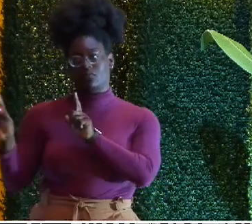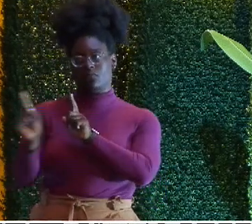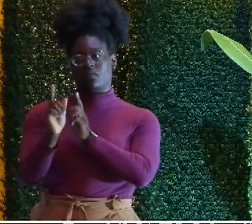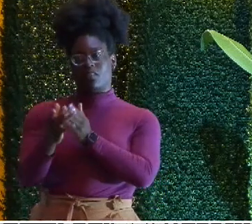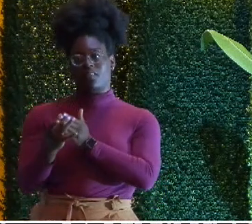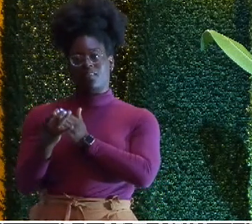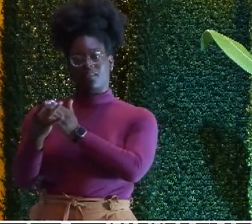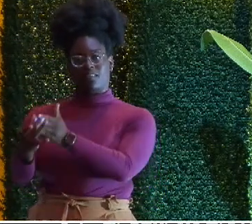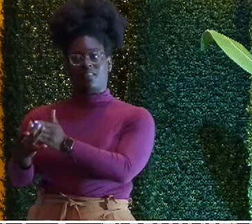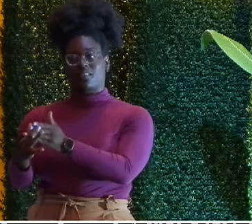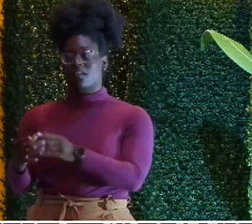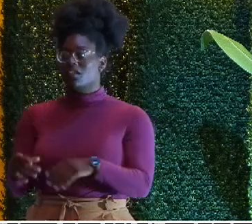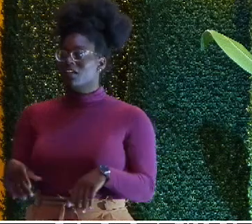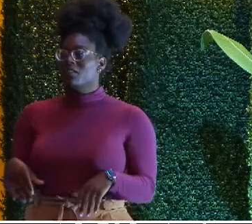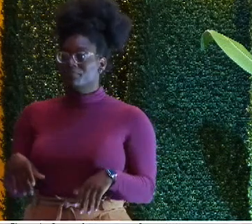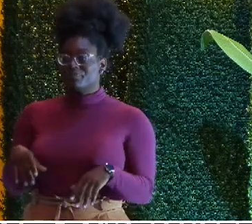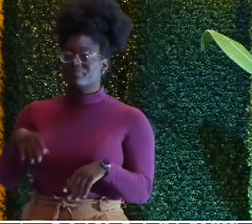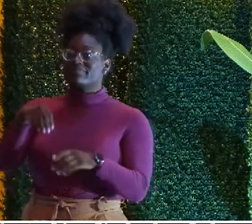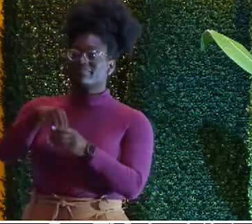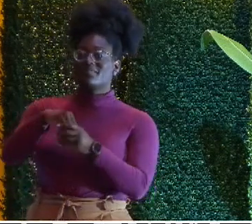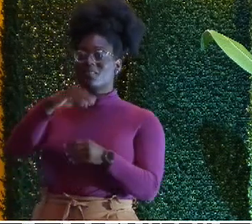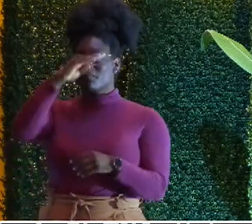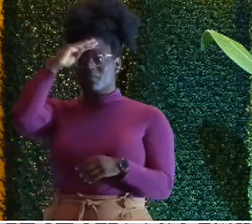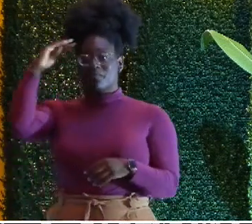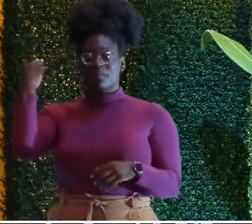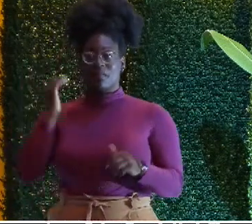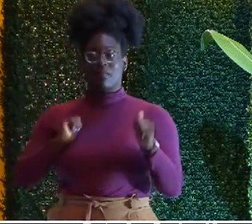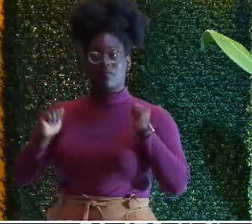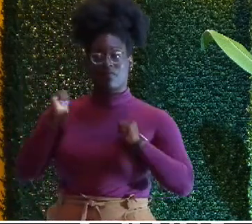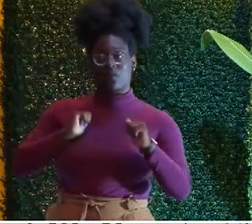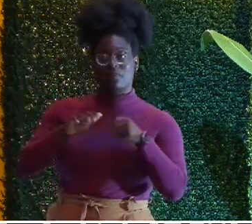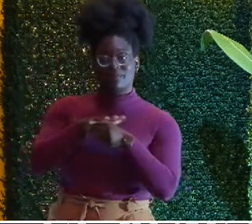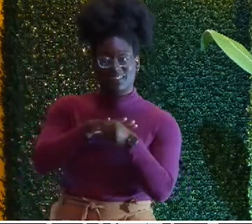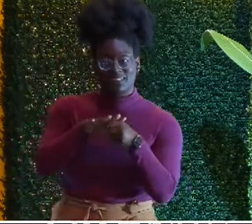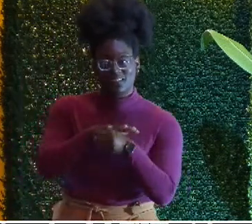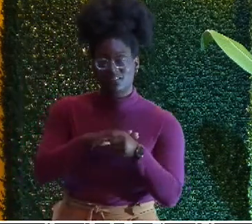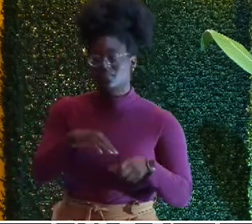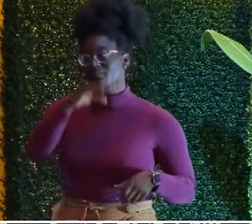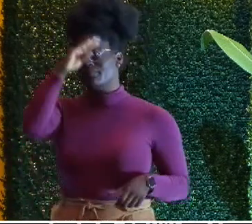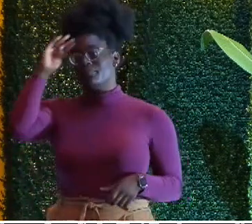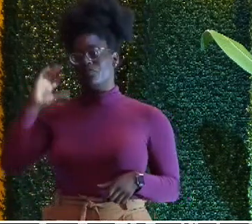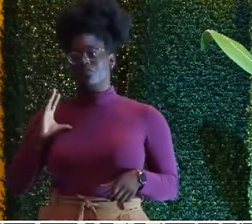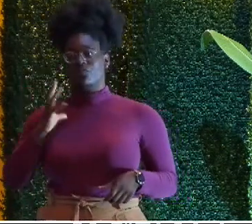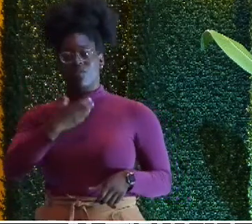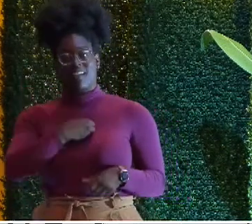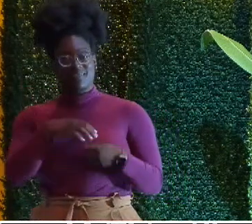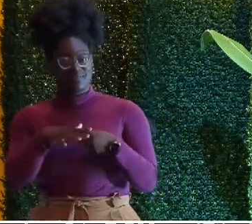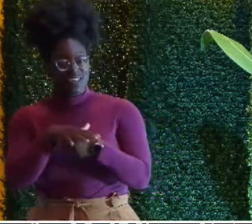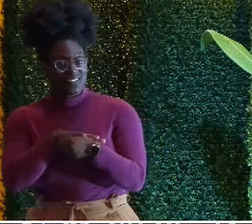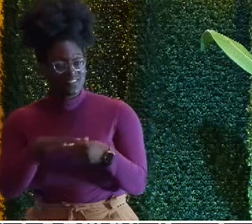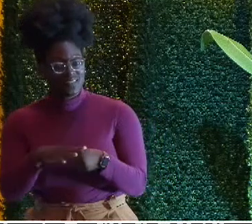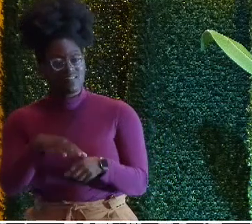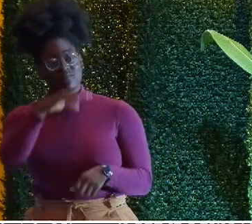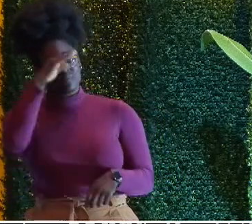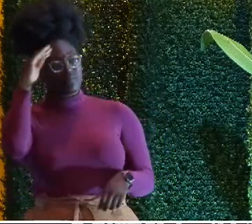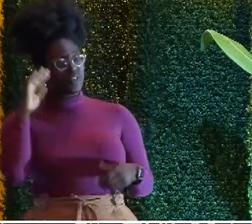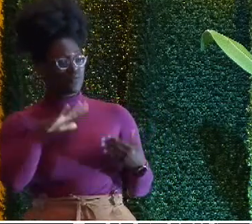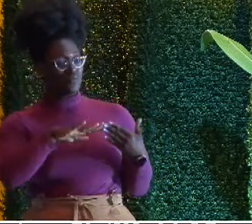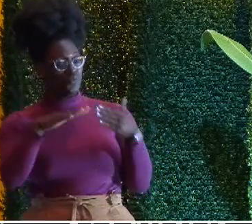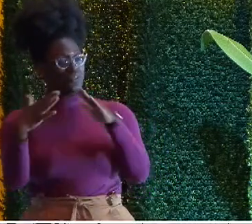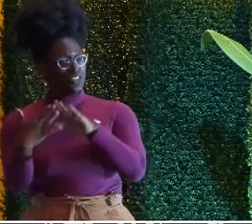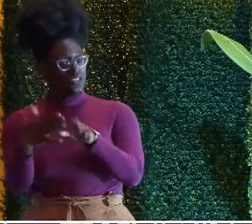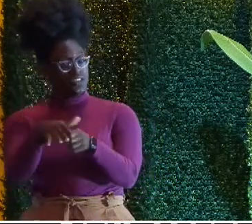in black women spaces, in black trans spaces, in black community spaces. But